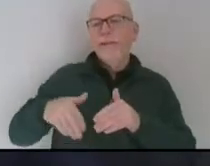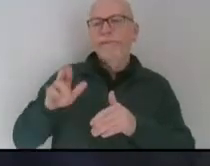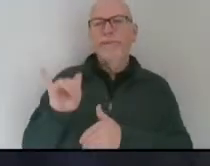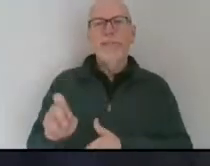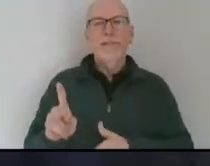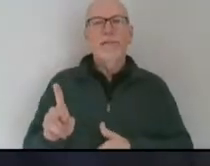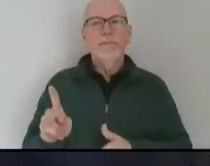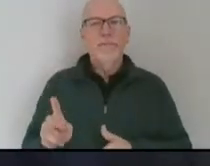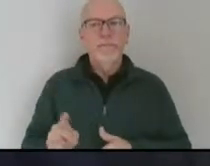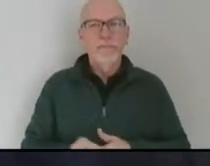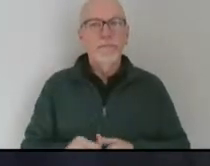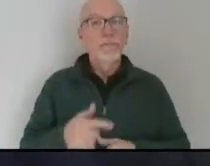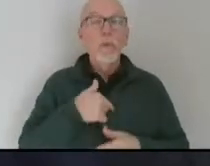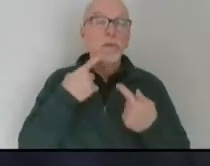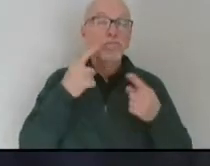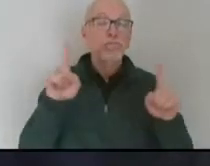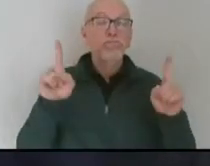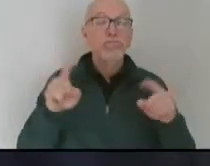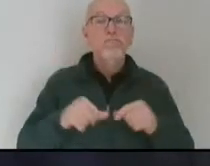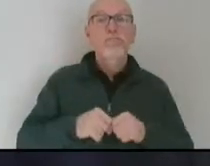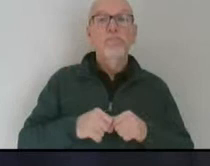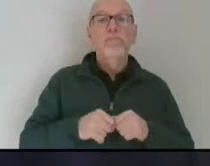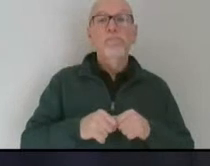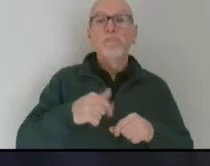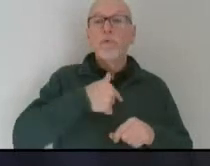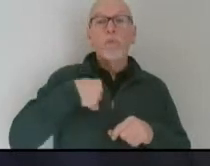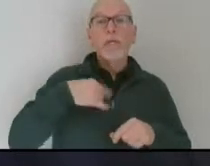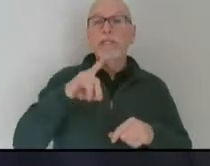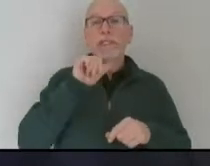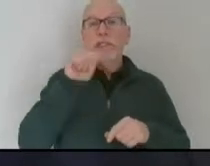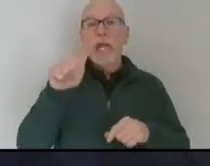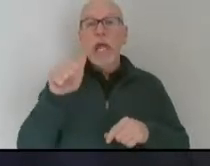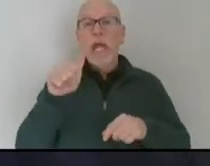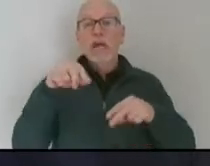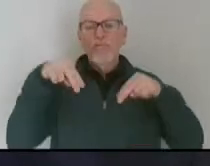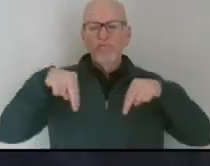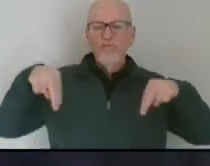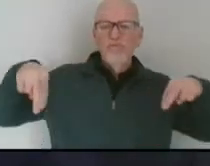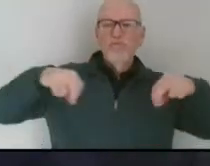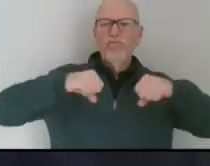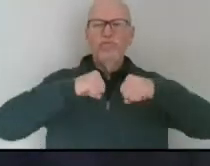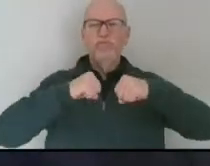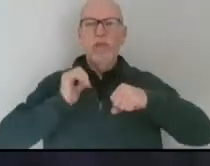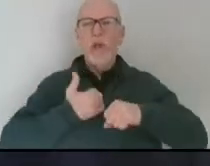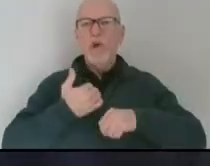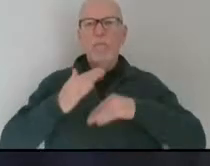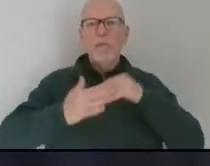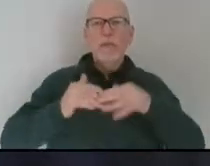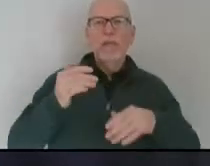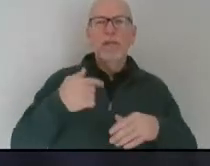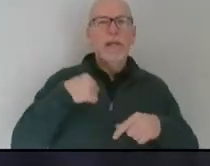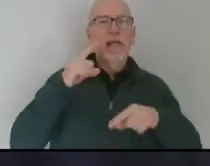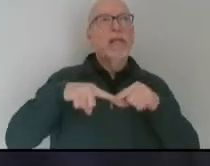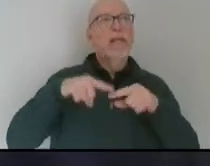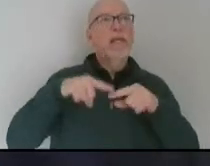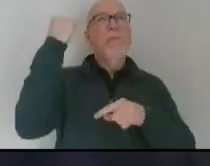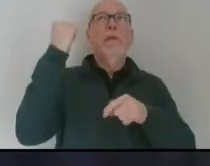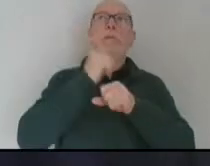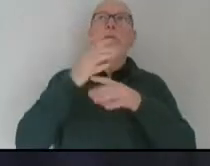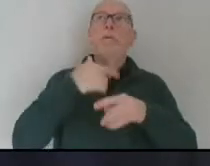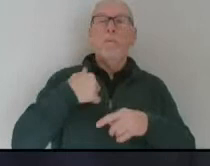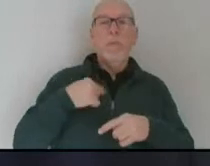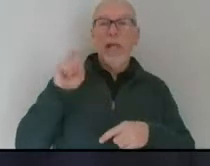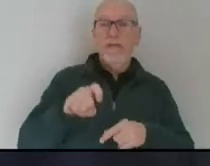And we accomplished that. We didn't fortify our buildings, and that was never our intent, and that I can't imagine a scenario by which we would have to do